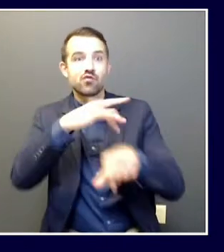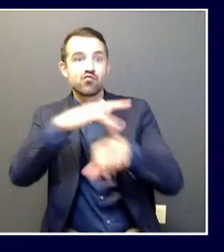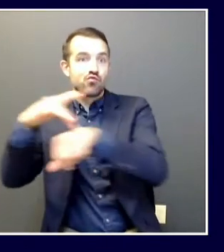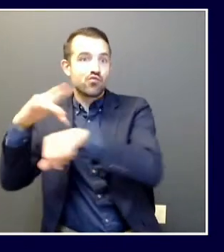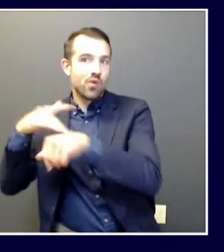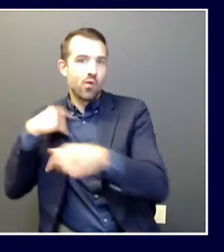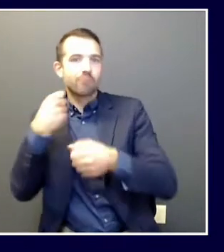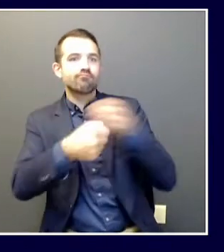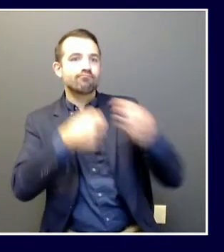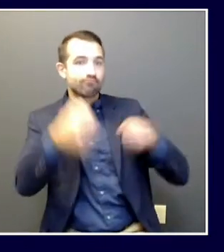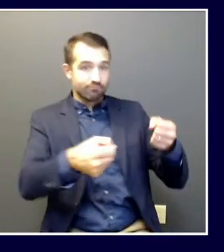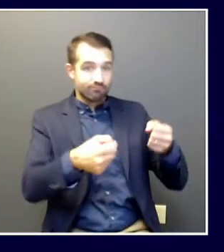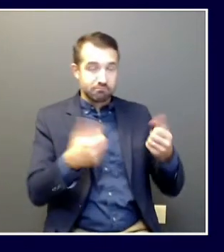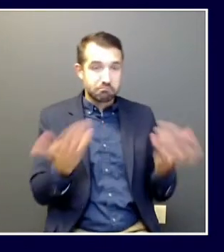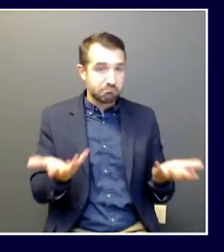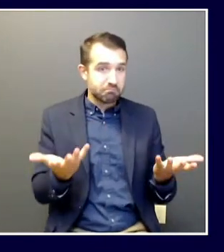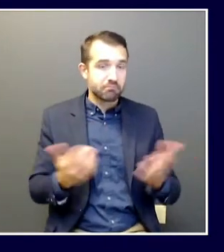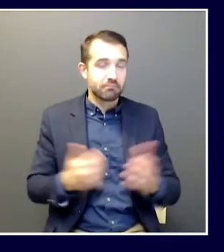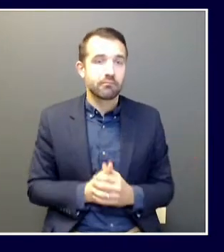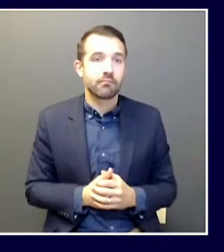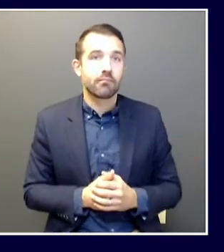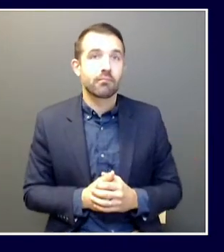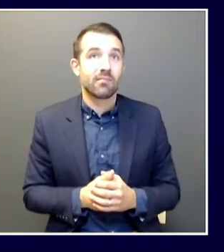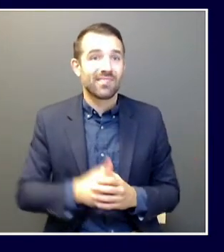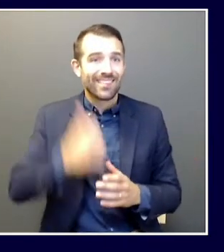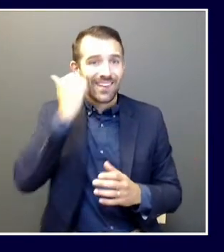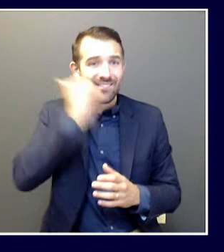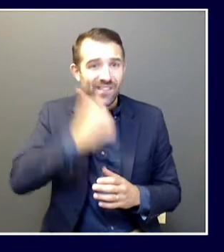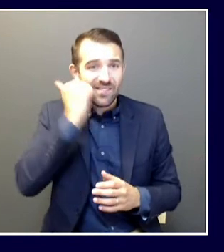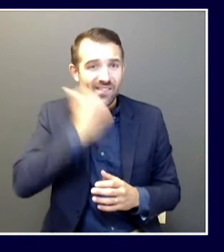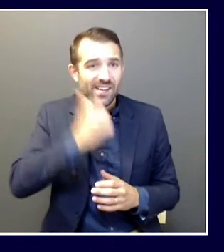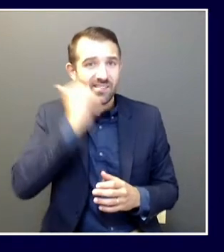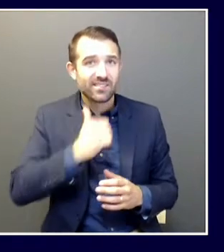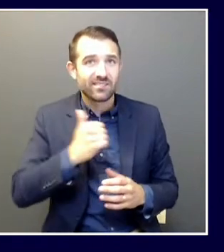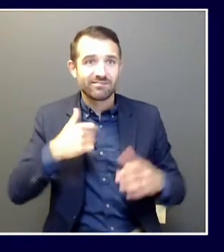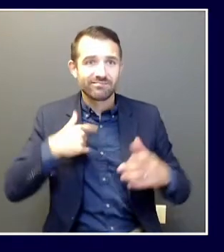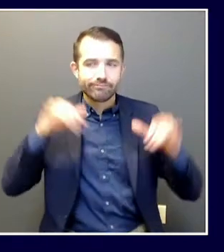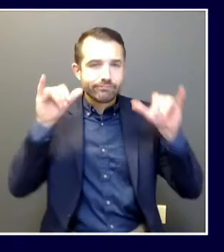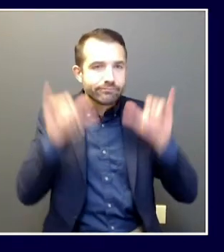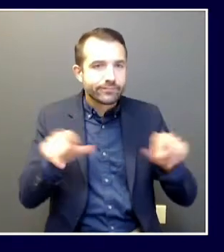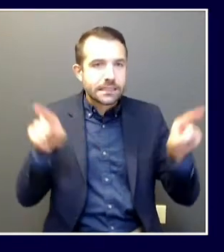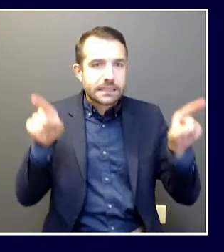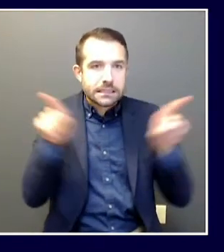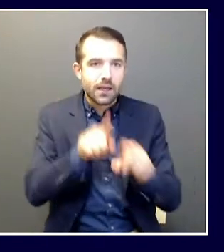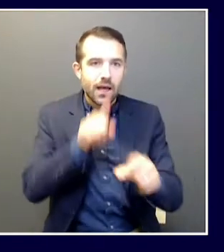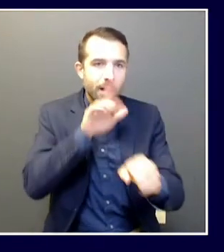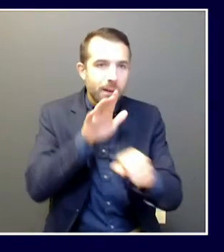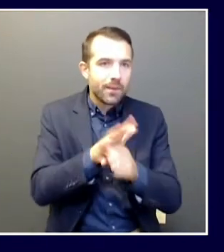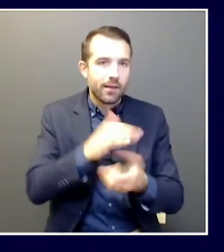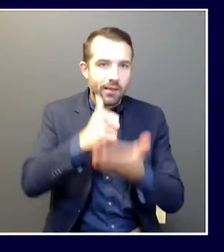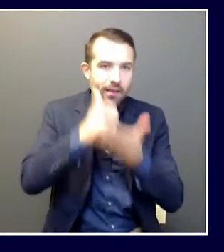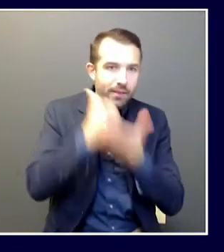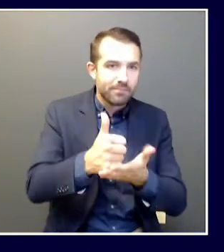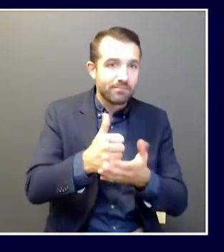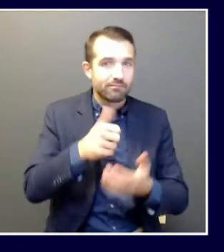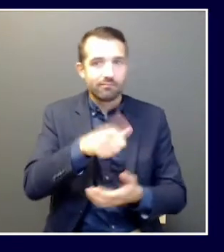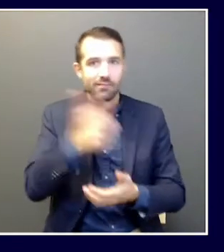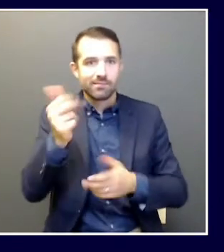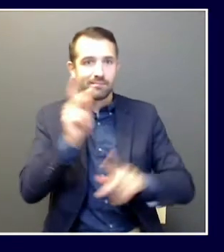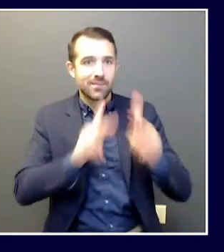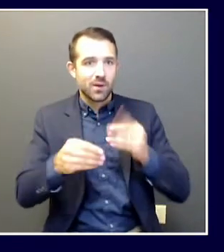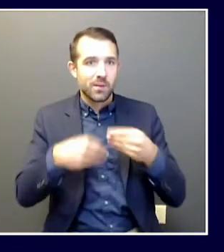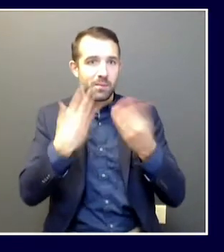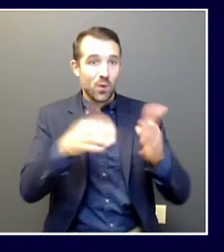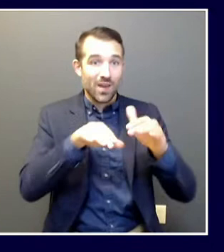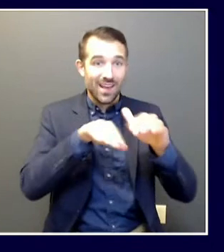We always are committed to trying to protect access to people and access to healthcare for people, but especially right now in